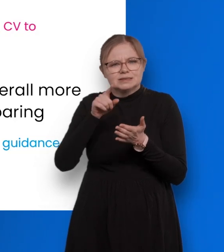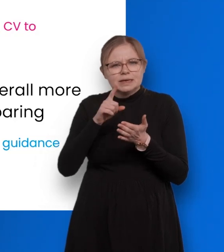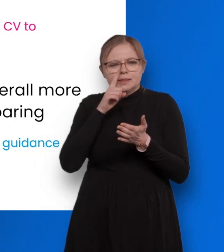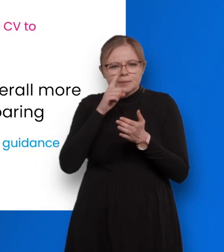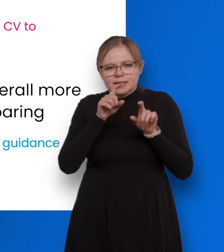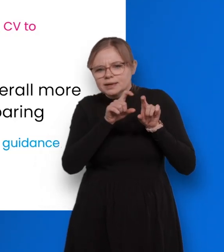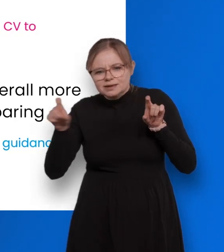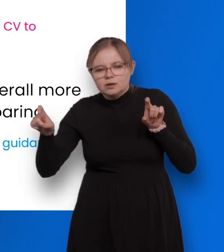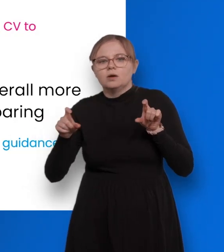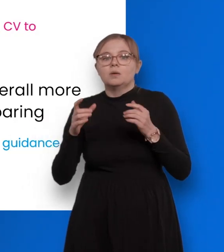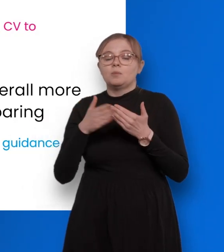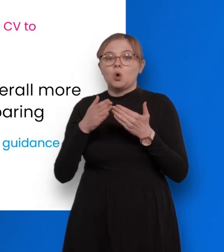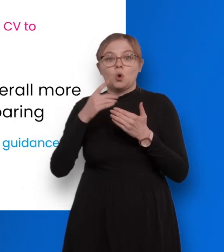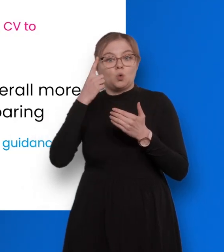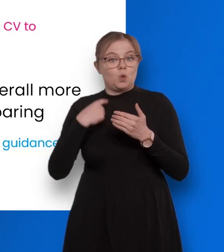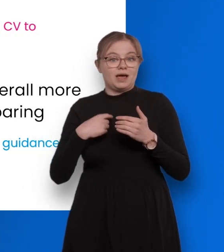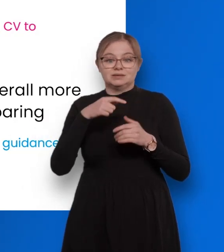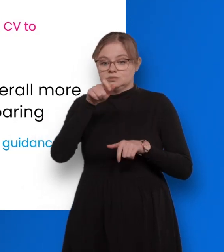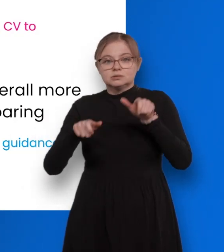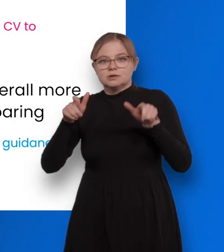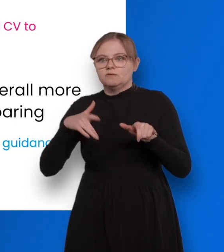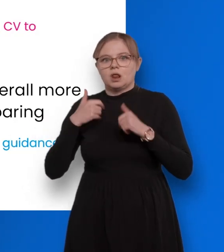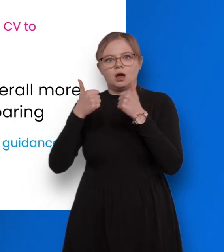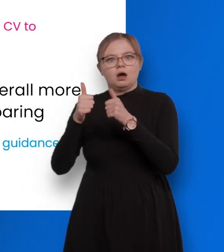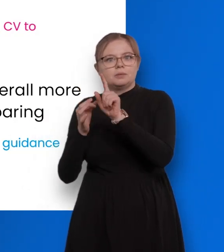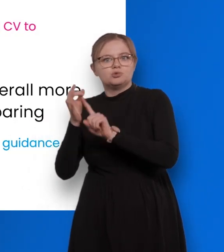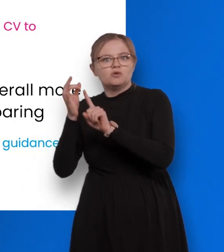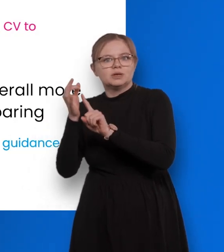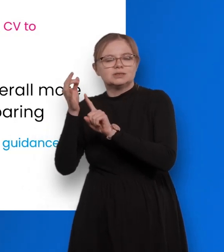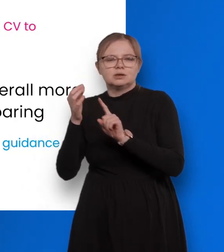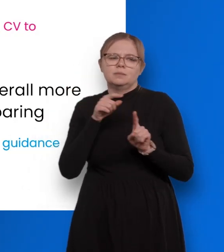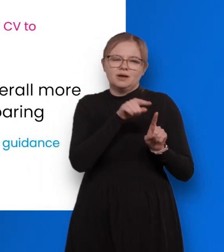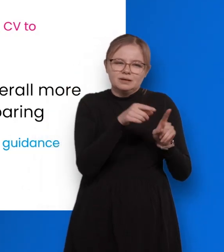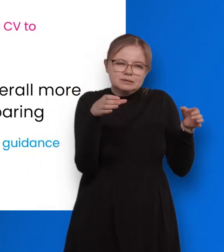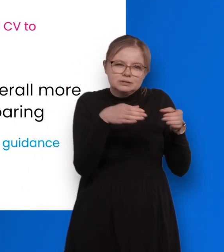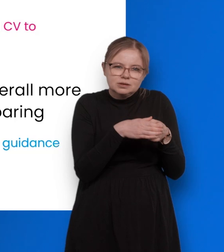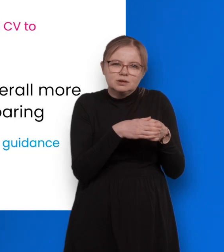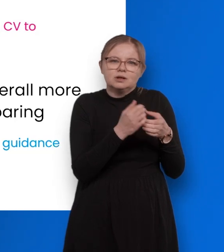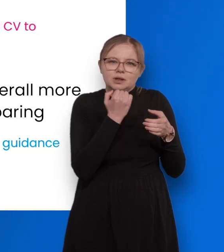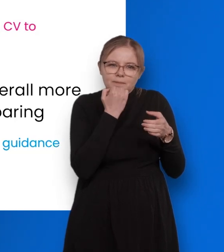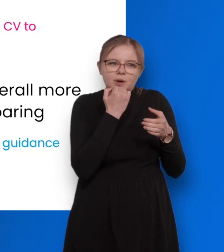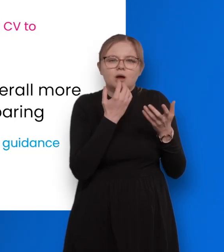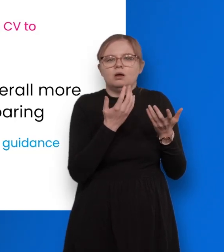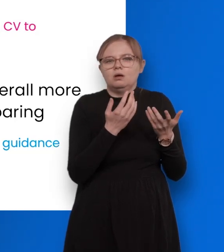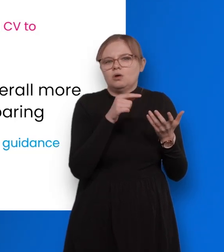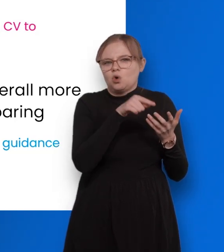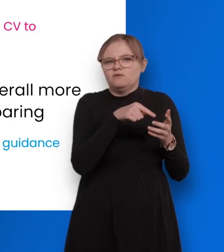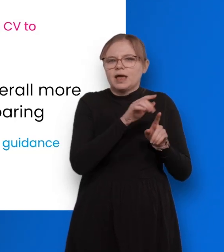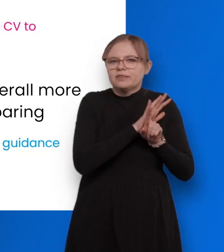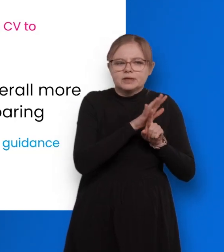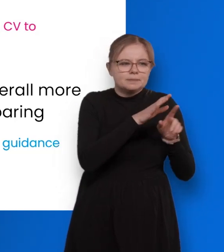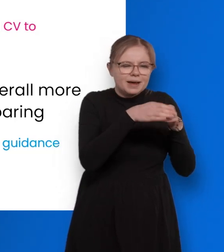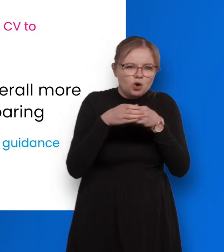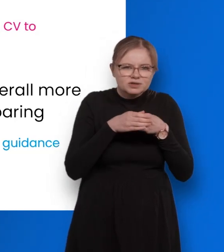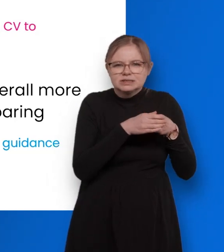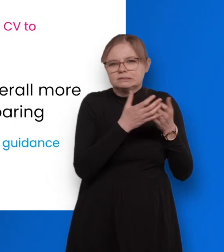many more white respondents felt it's an improvement, a smaller number, still over half though, feel that it is